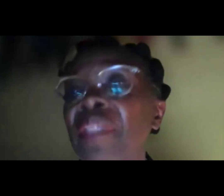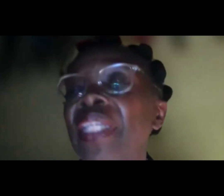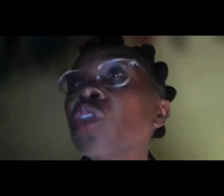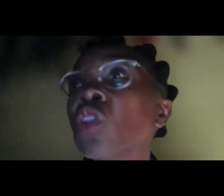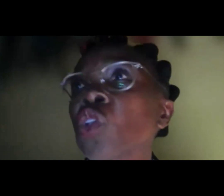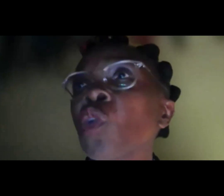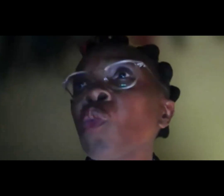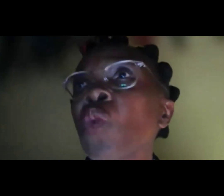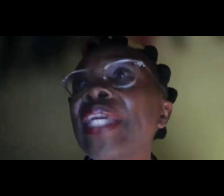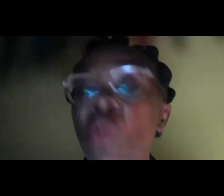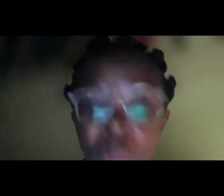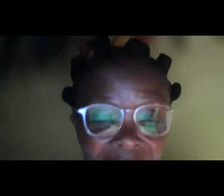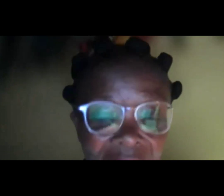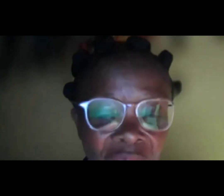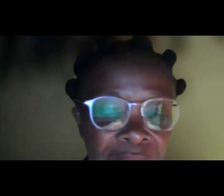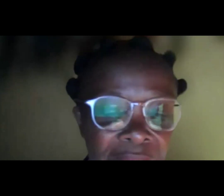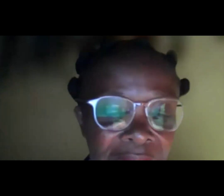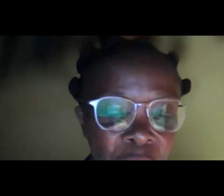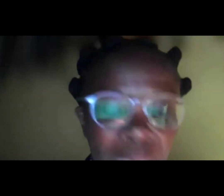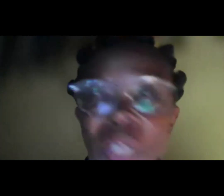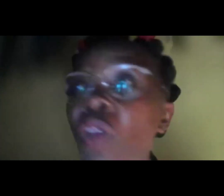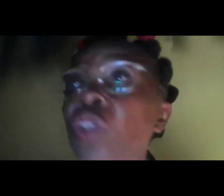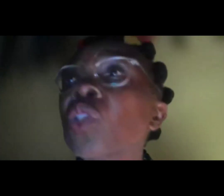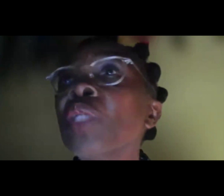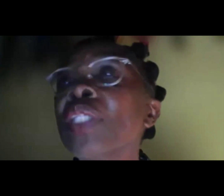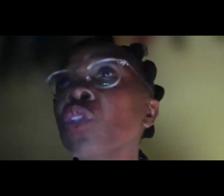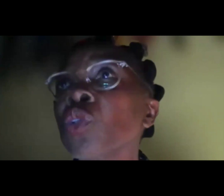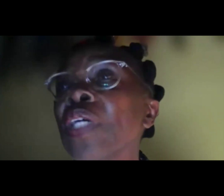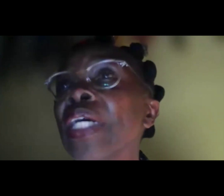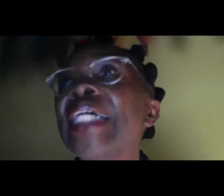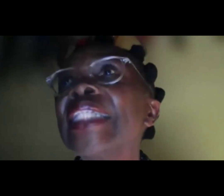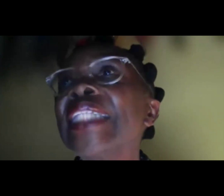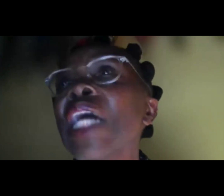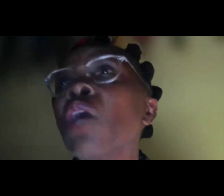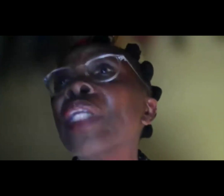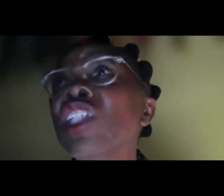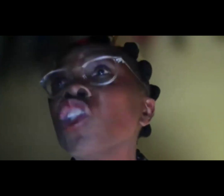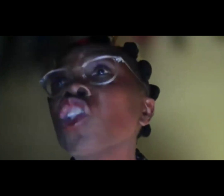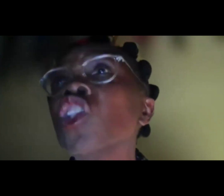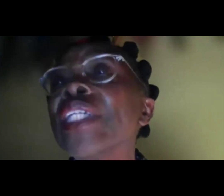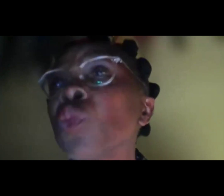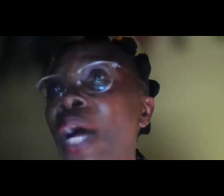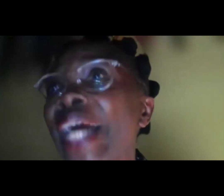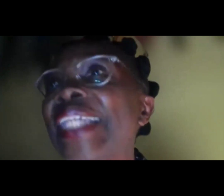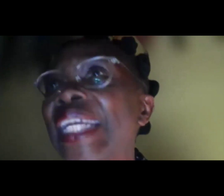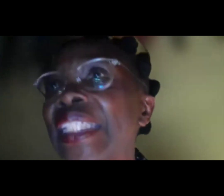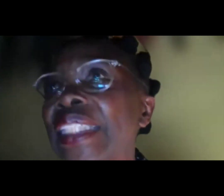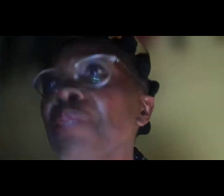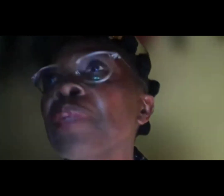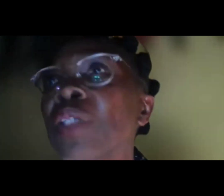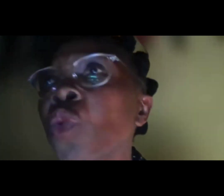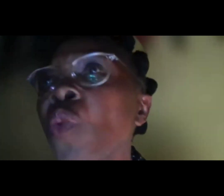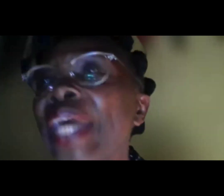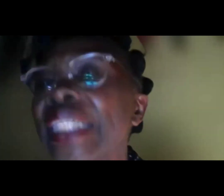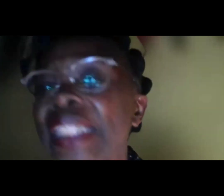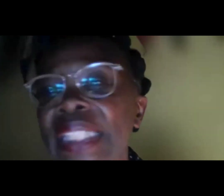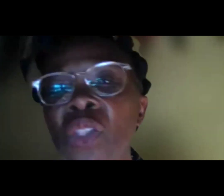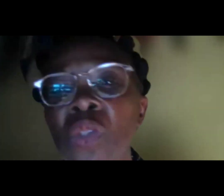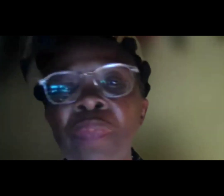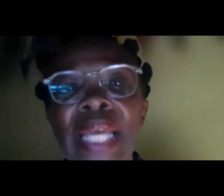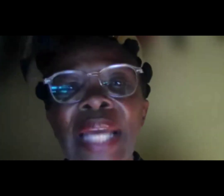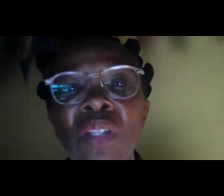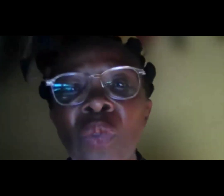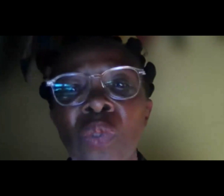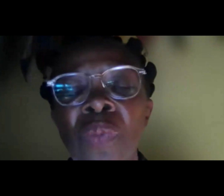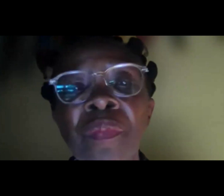efforts. It's also working with governments that we can also ensure that our reach is wide and deep to where it needs